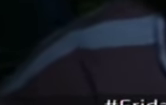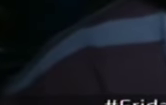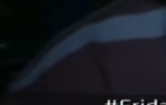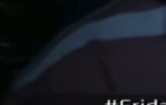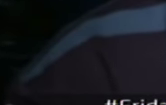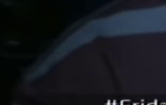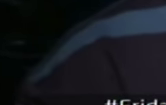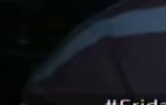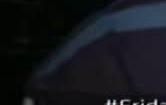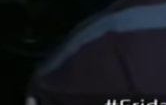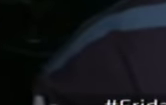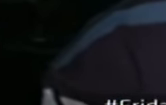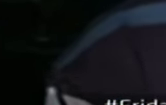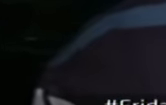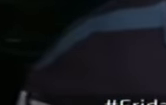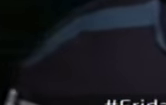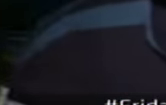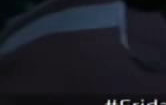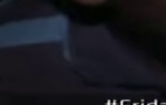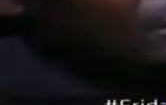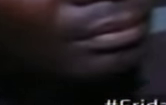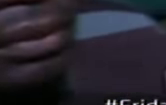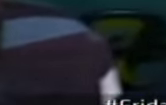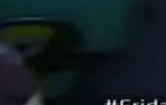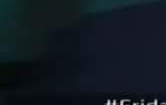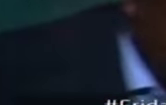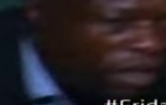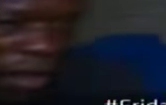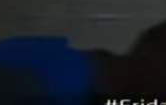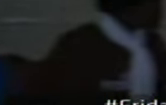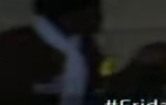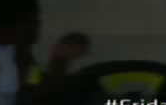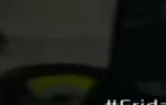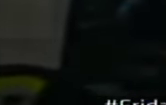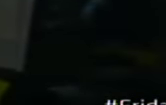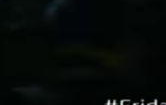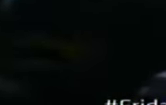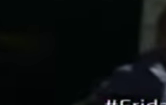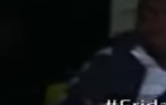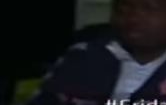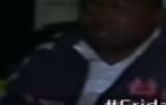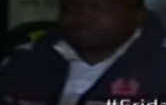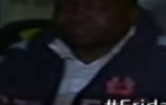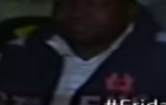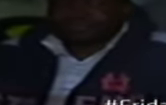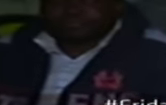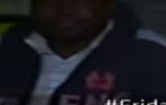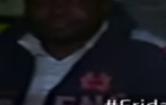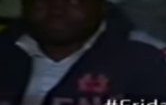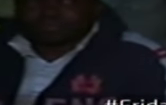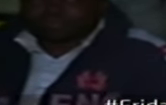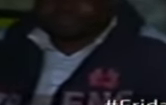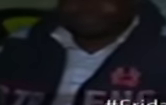sio vile mtu mwingine anatumia. All right. Asante sana. Maybe labda we could get opinions from other people as well in regards to this